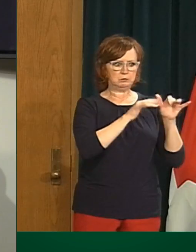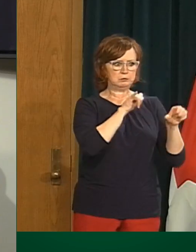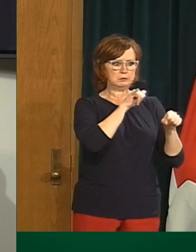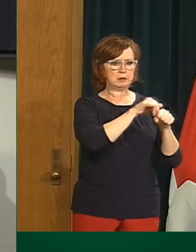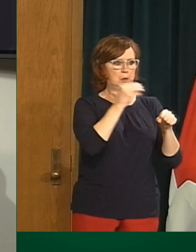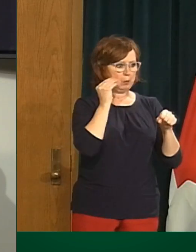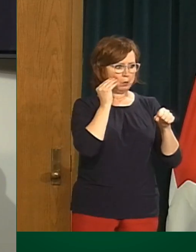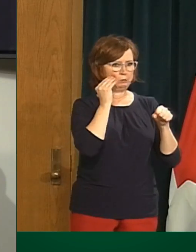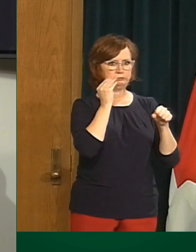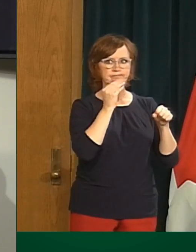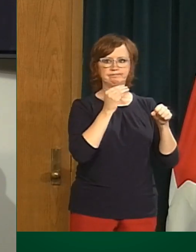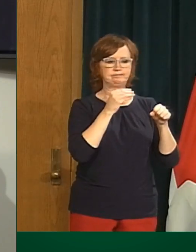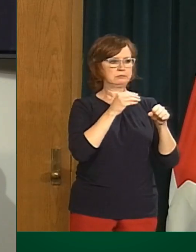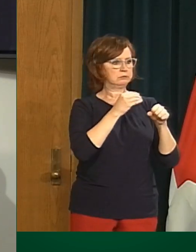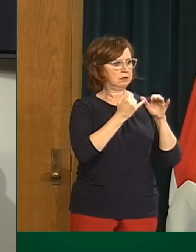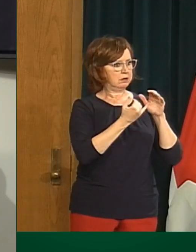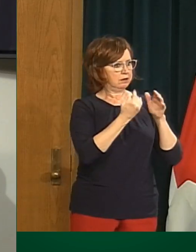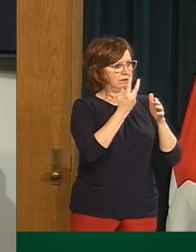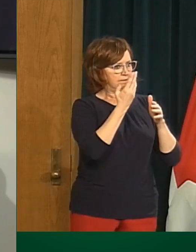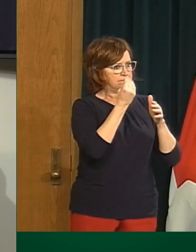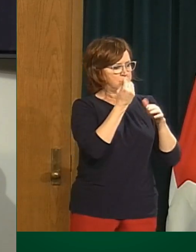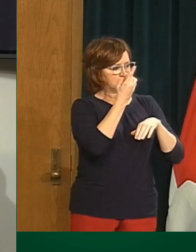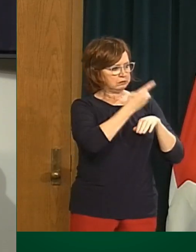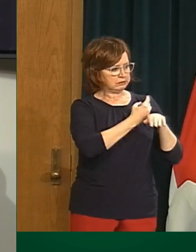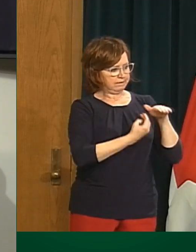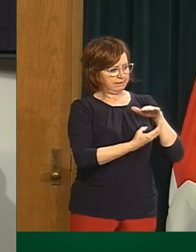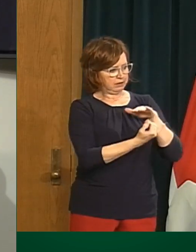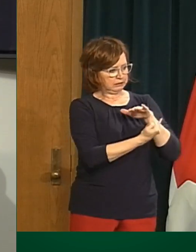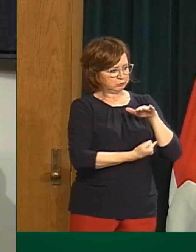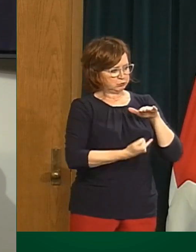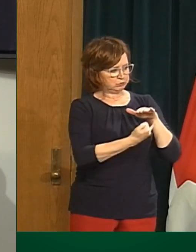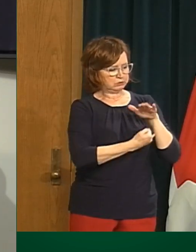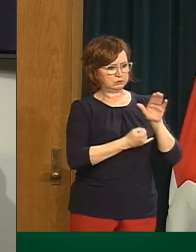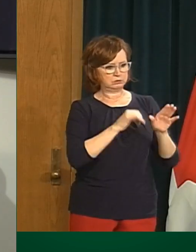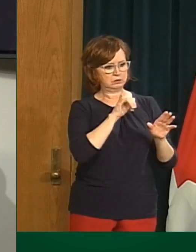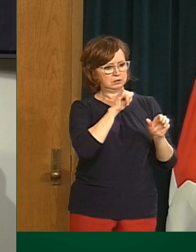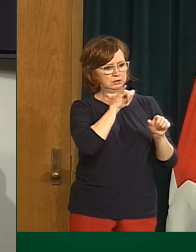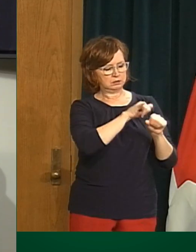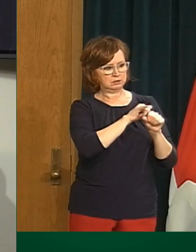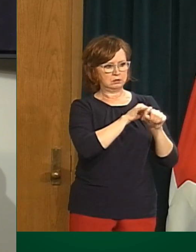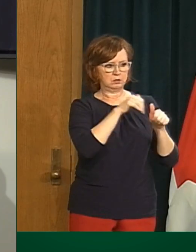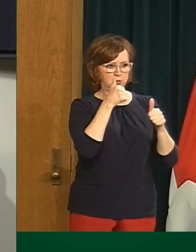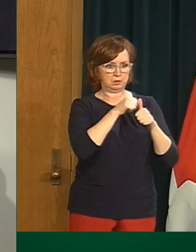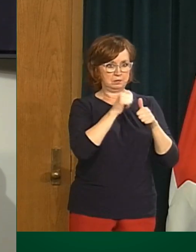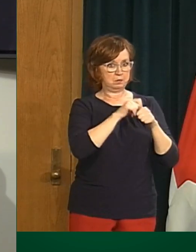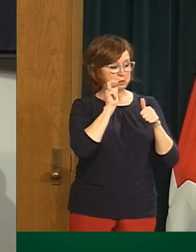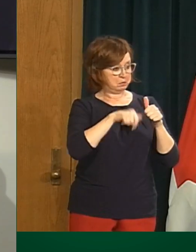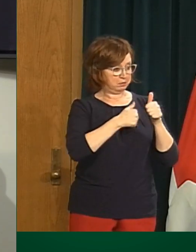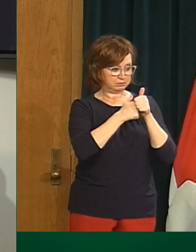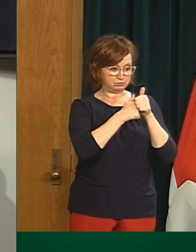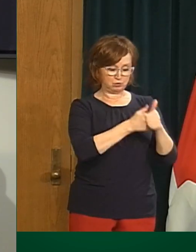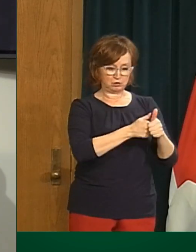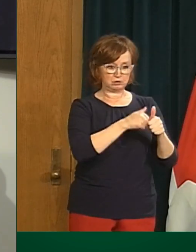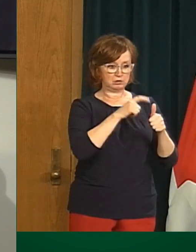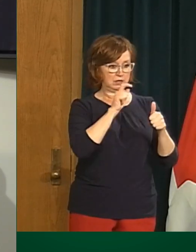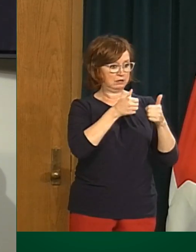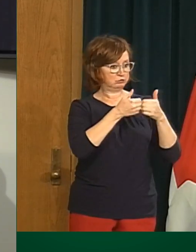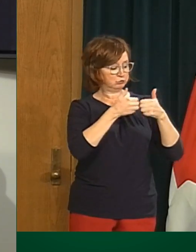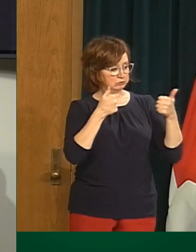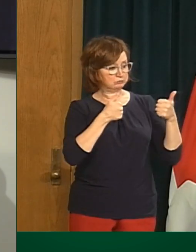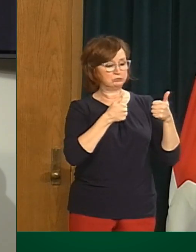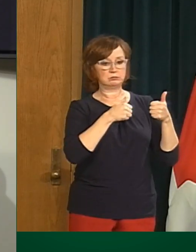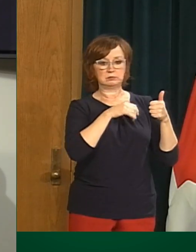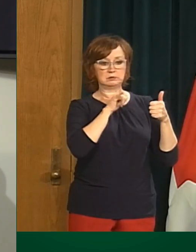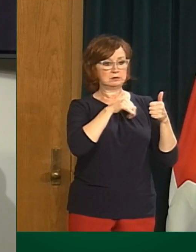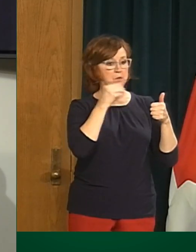also monitor that the home isolation is done appropriately. Do you have a follow-up,